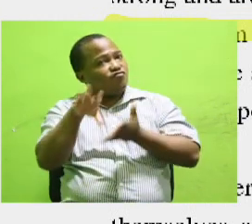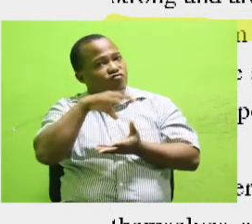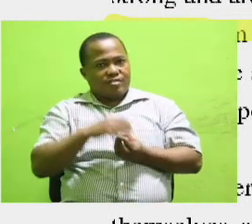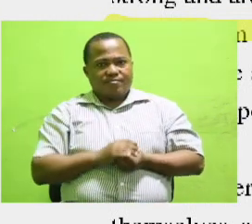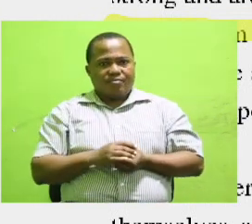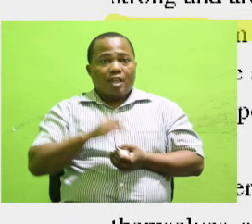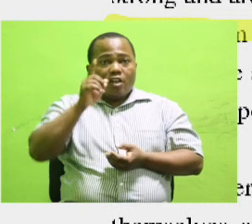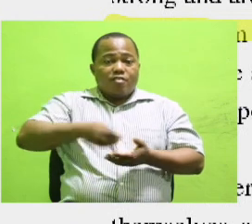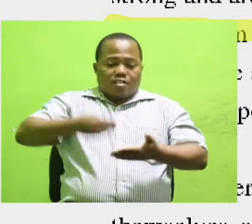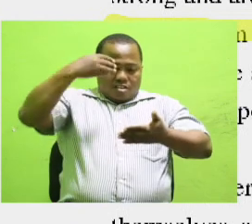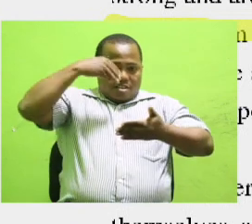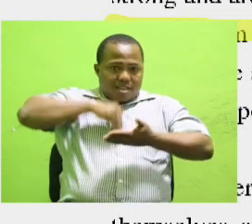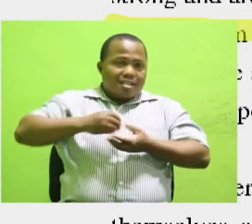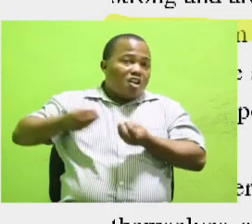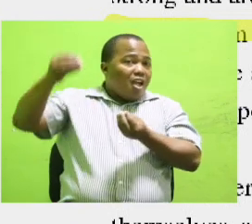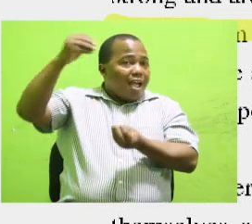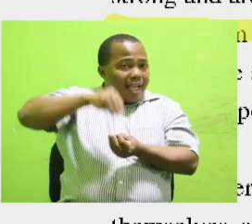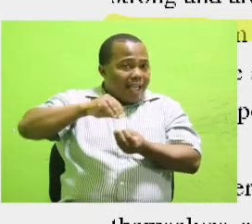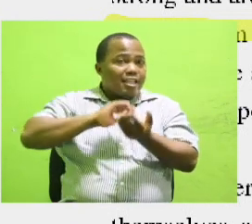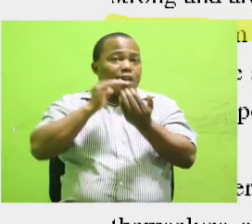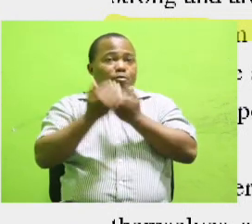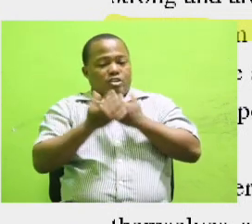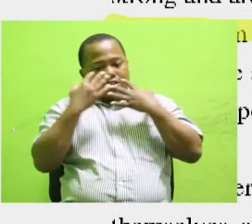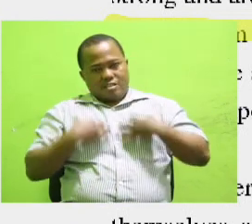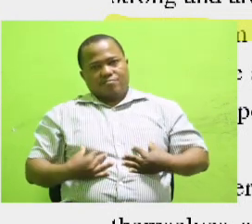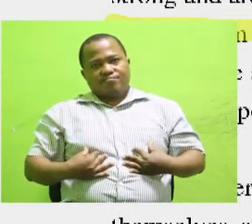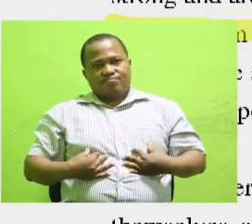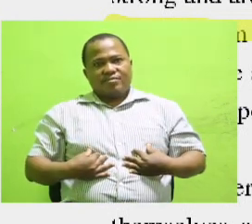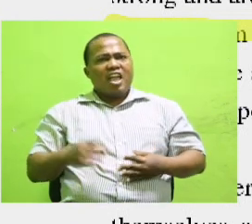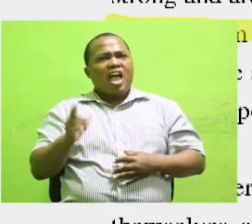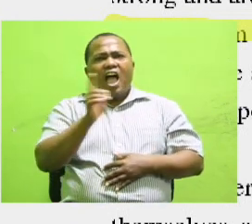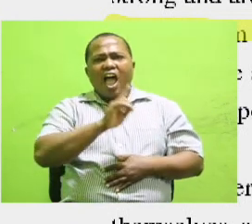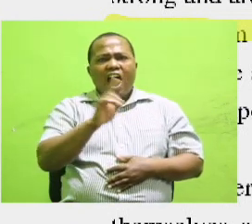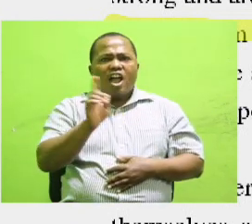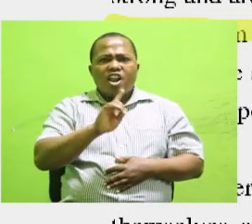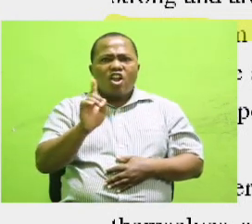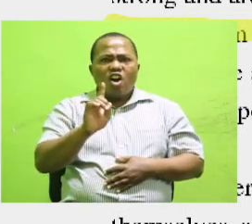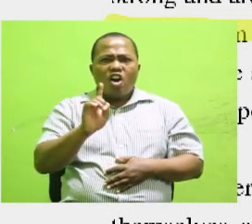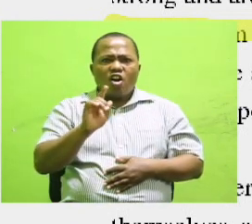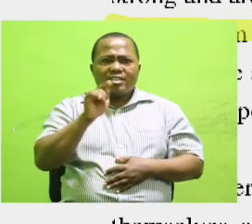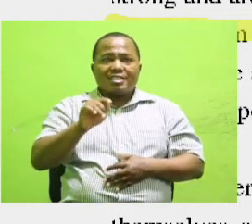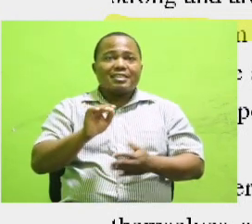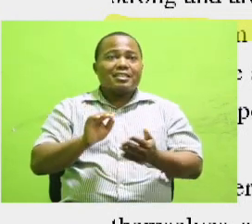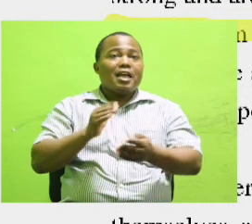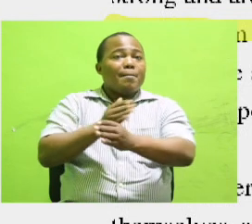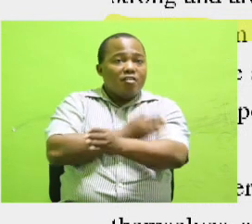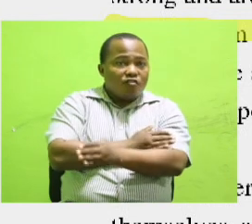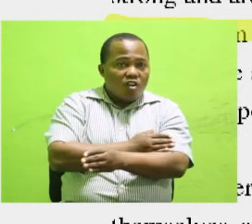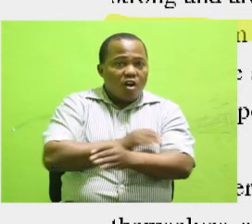help them regain the immunity that they have lost. Even though it would not be the same as before, but still it would give them a